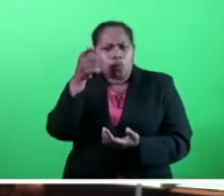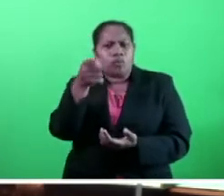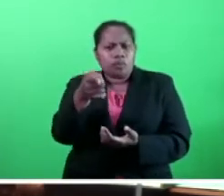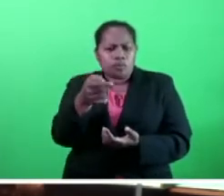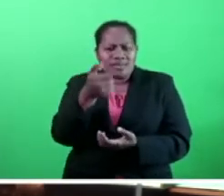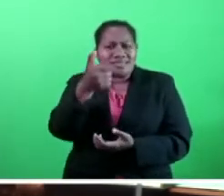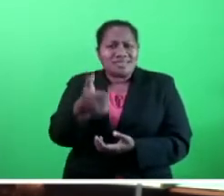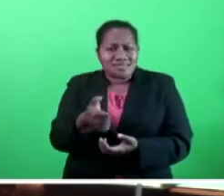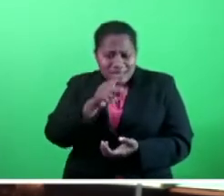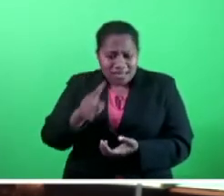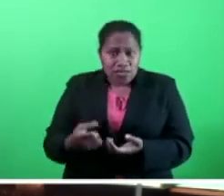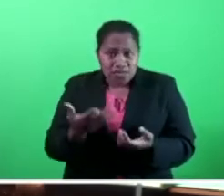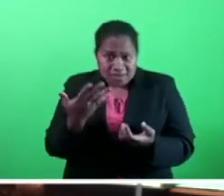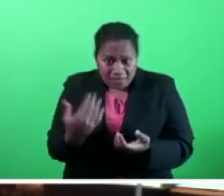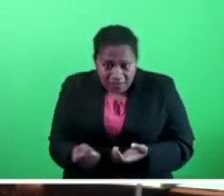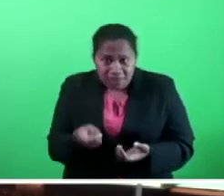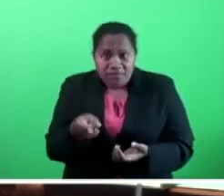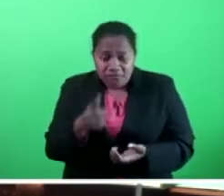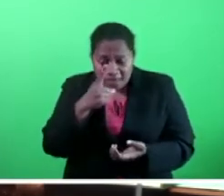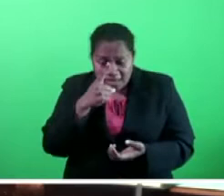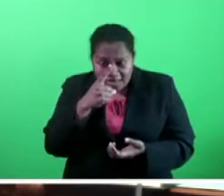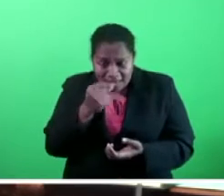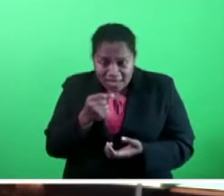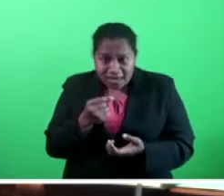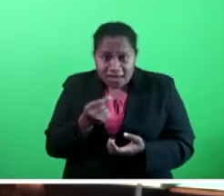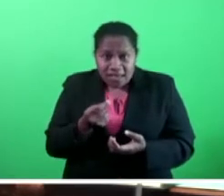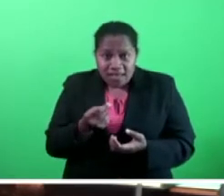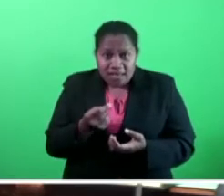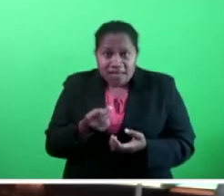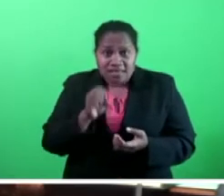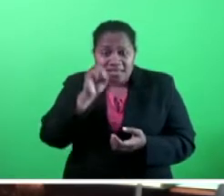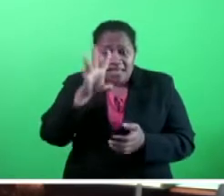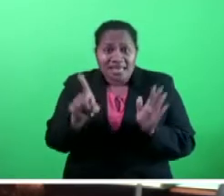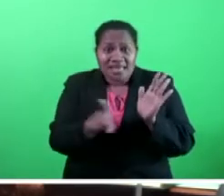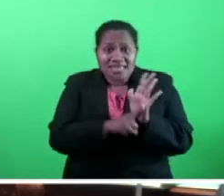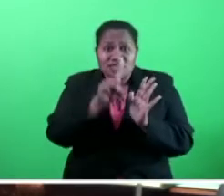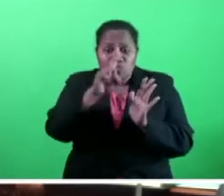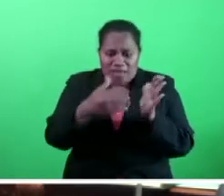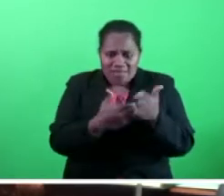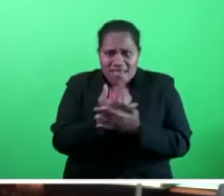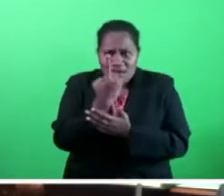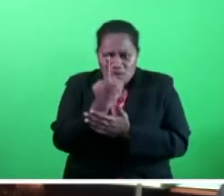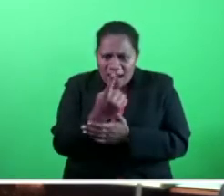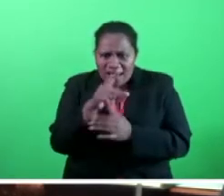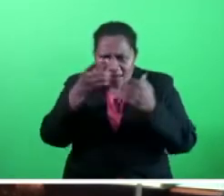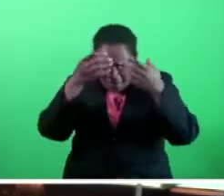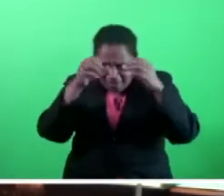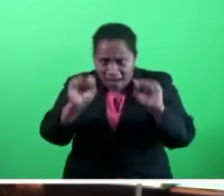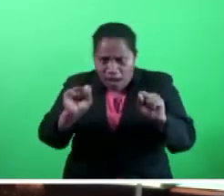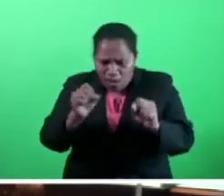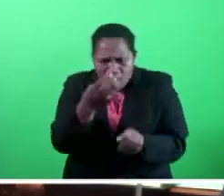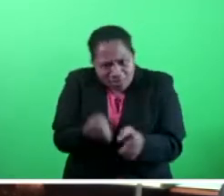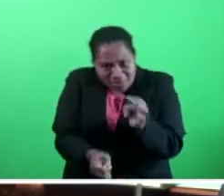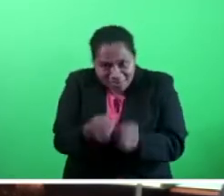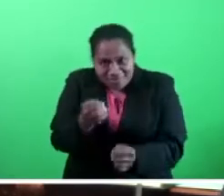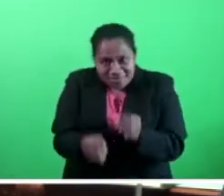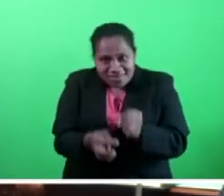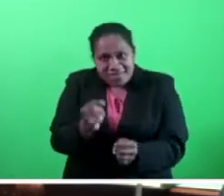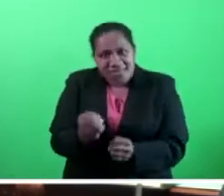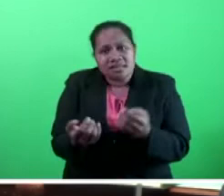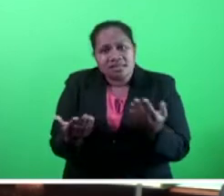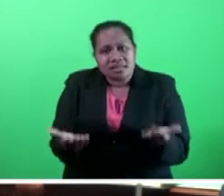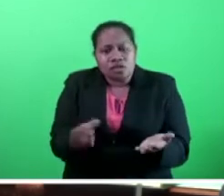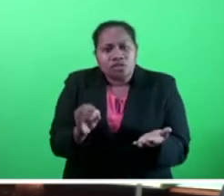have, which are producing 10 litres per day per cow. Imagine the 6,000 is replaced by the new breed, which will give us around